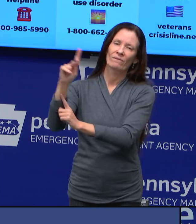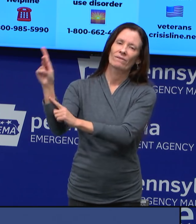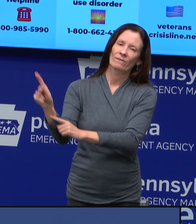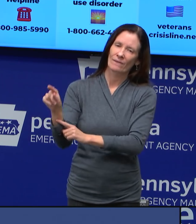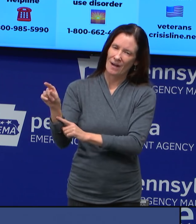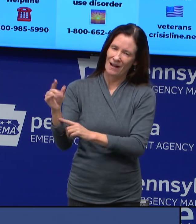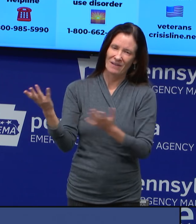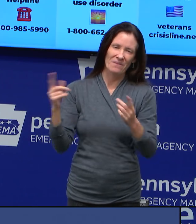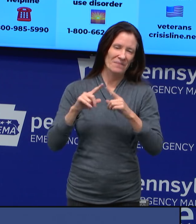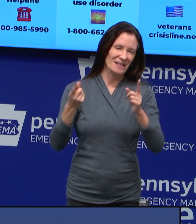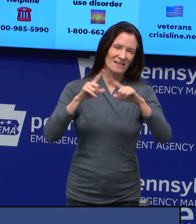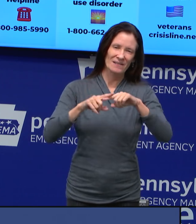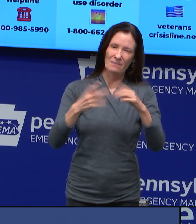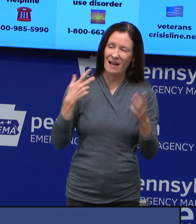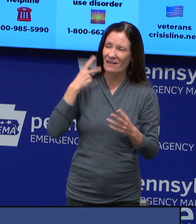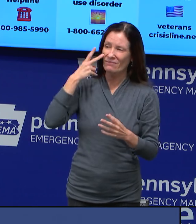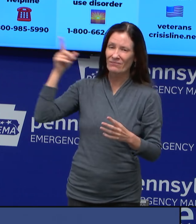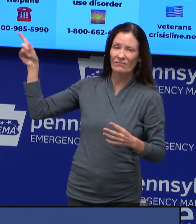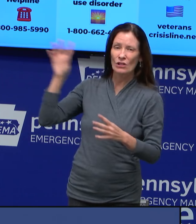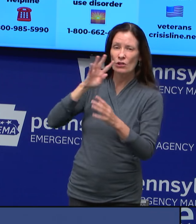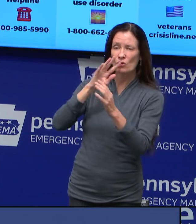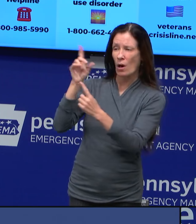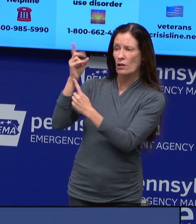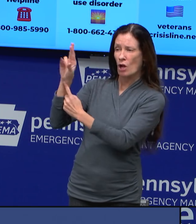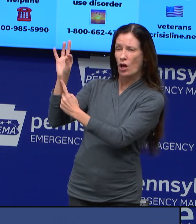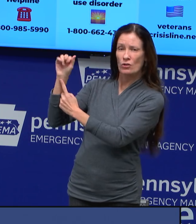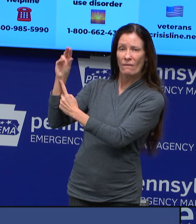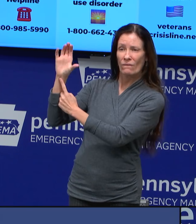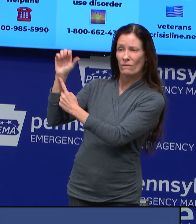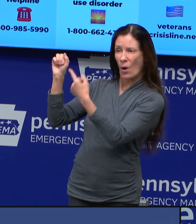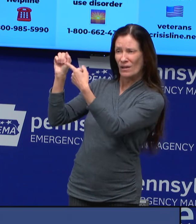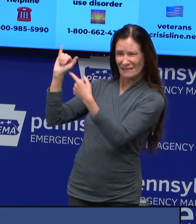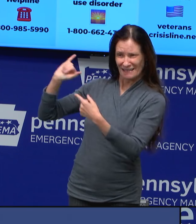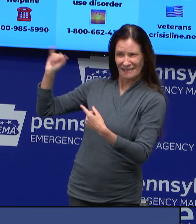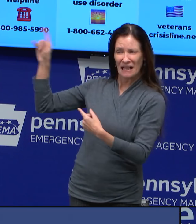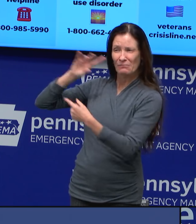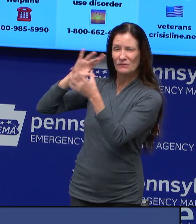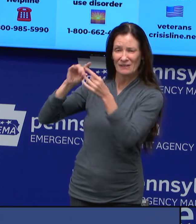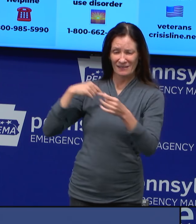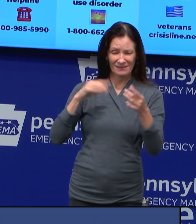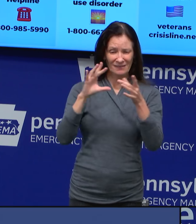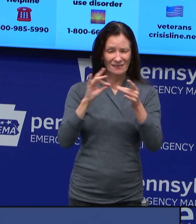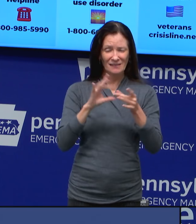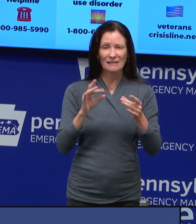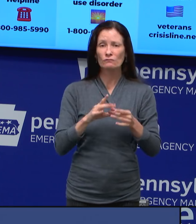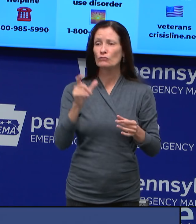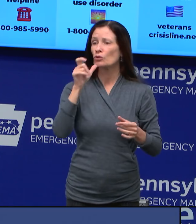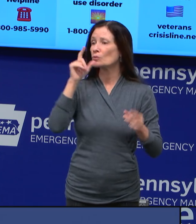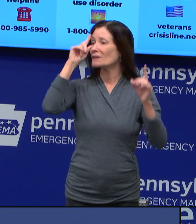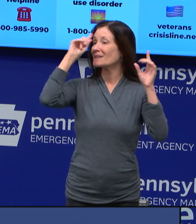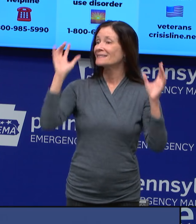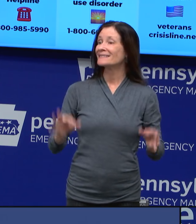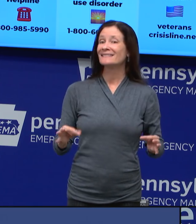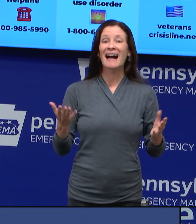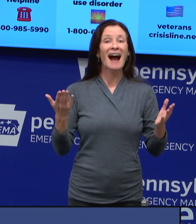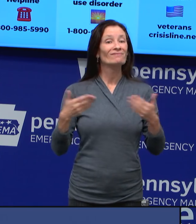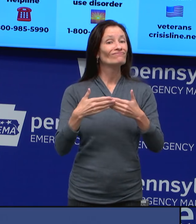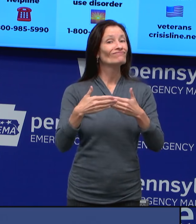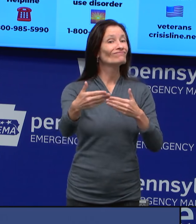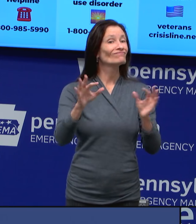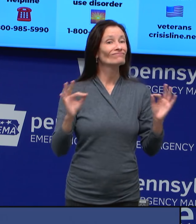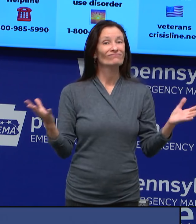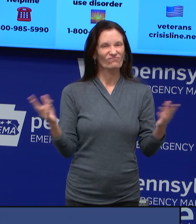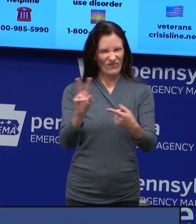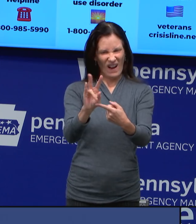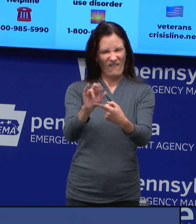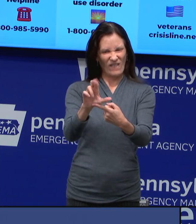the timeline. We don't determine the timeline. We've discussed this extensively with Dr. Farley, the health commissioner of Philadelphia, who I'm speaking with